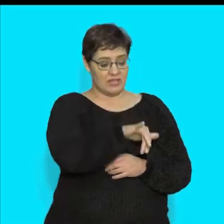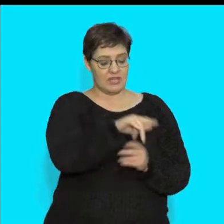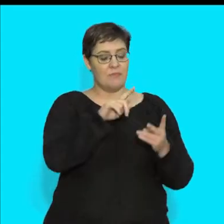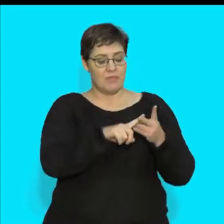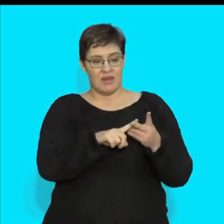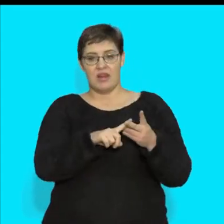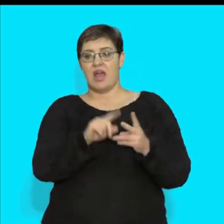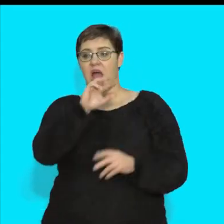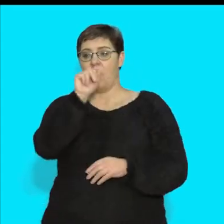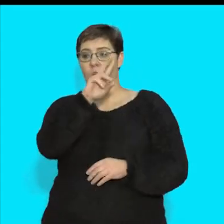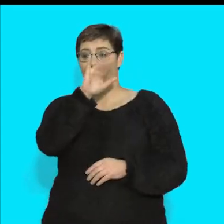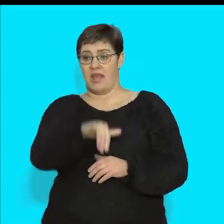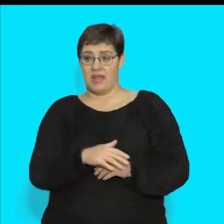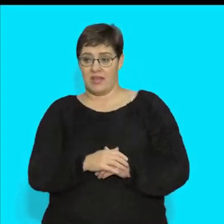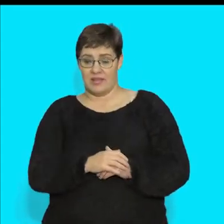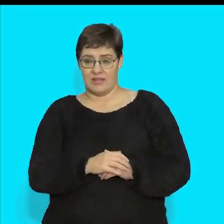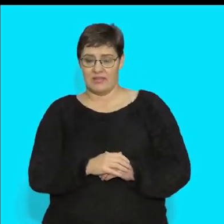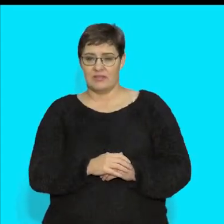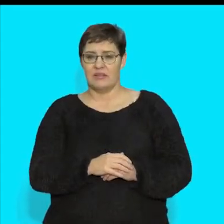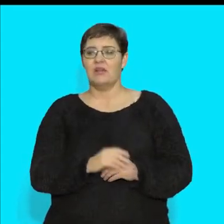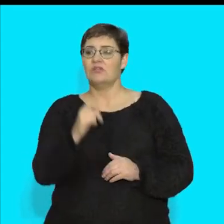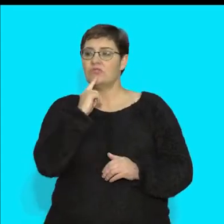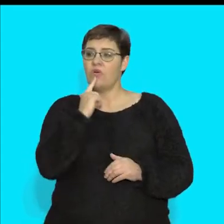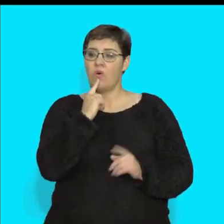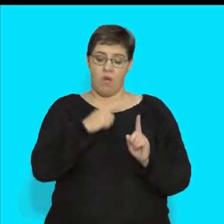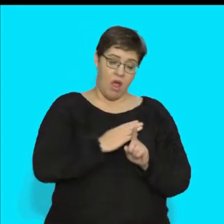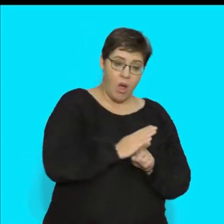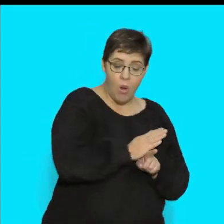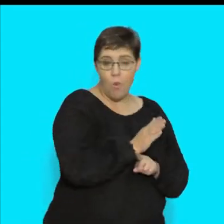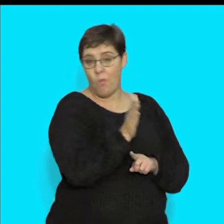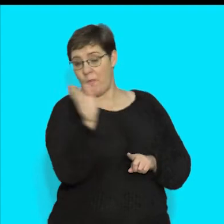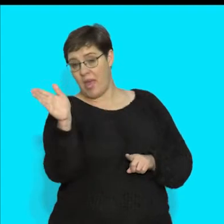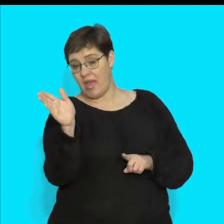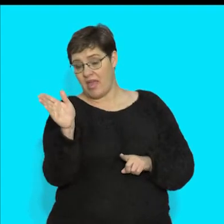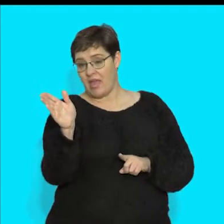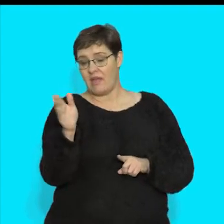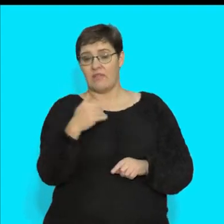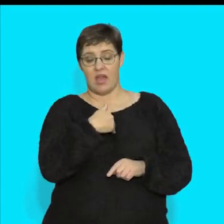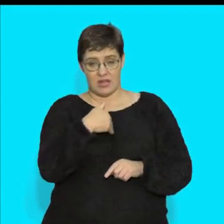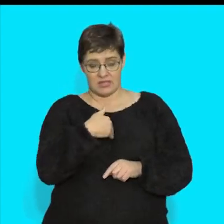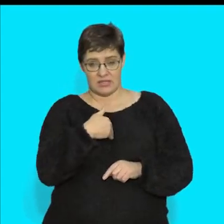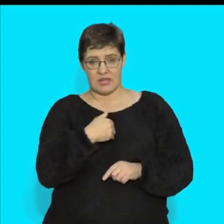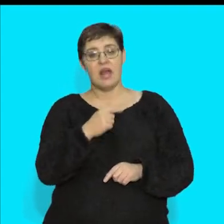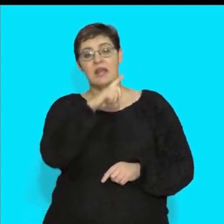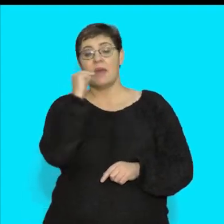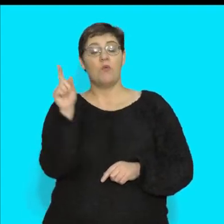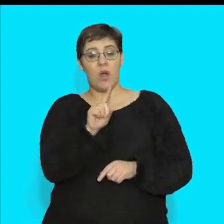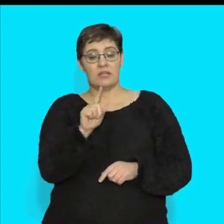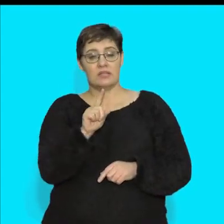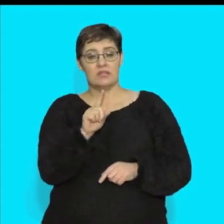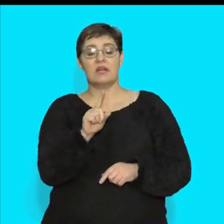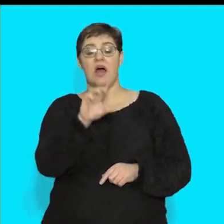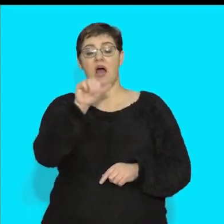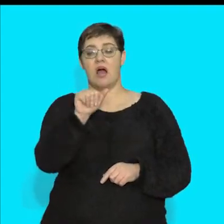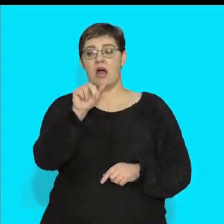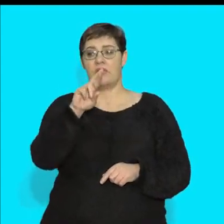heart. Any blood vessel that goes away from the heart, right, is given the name of an